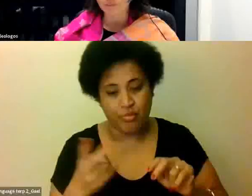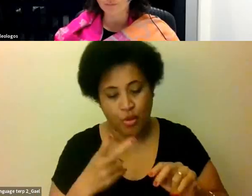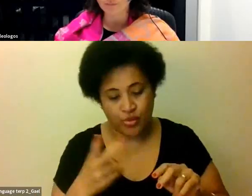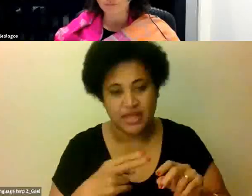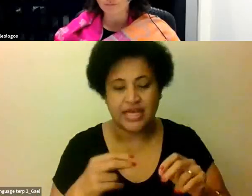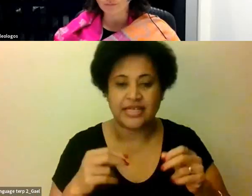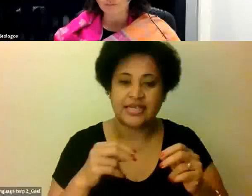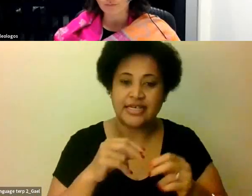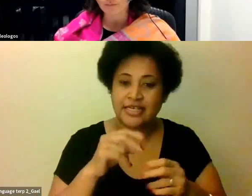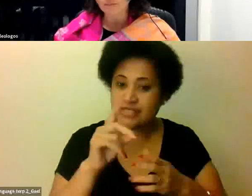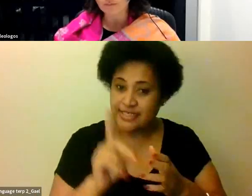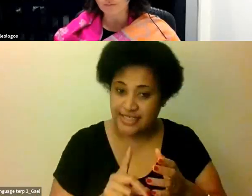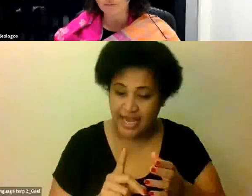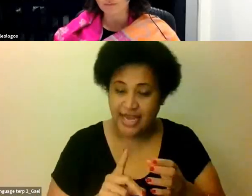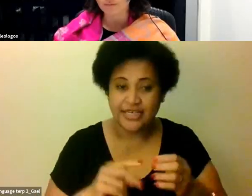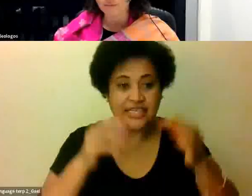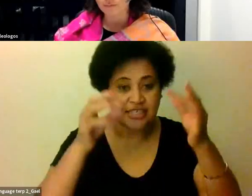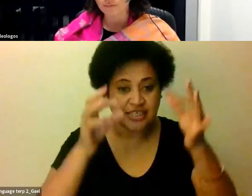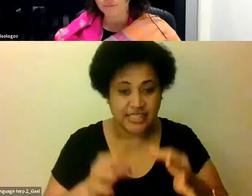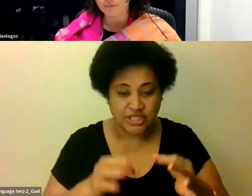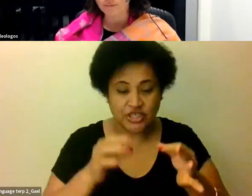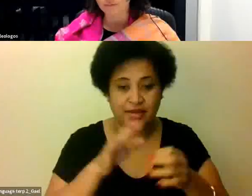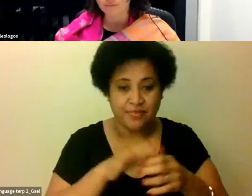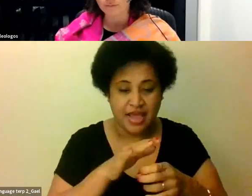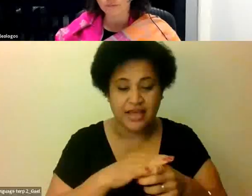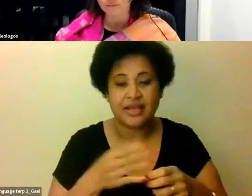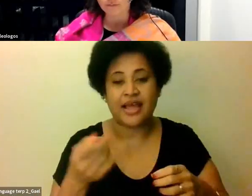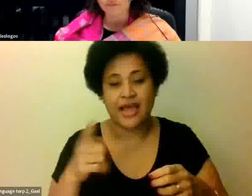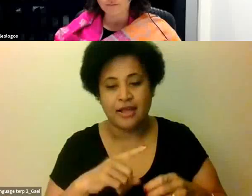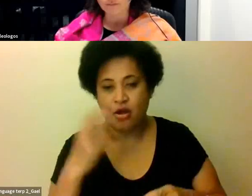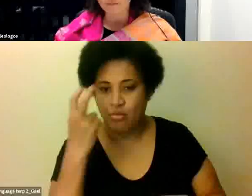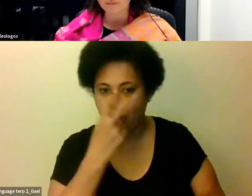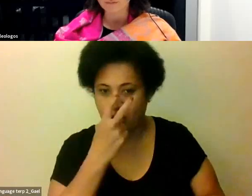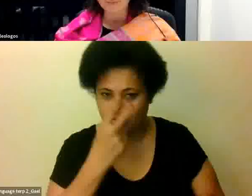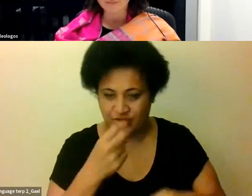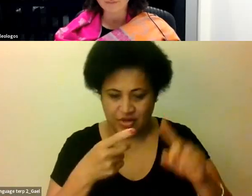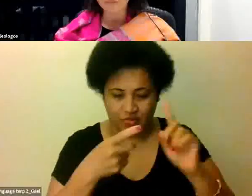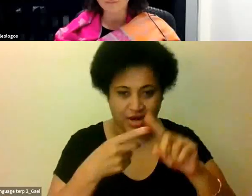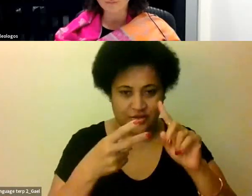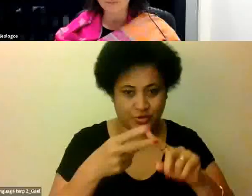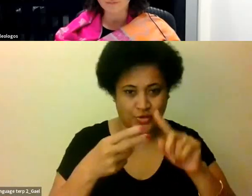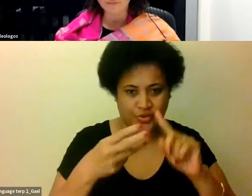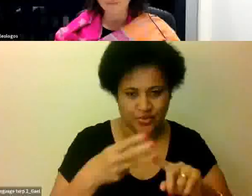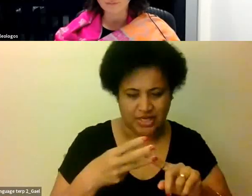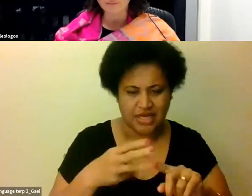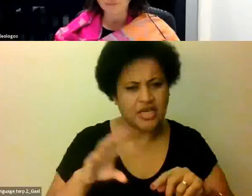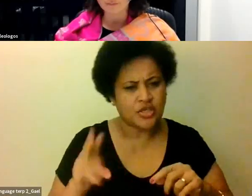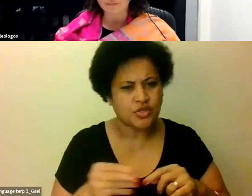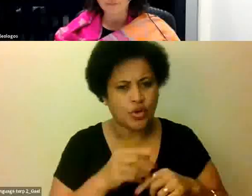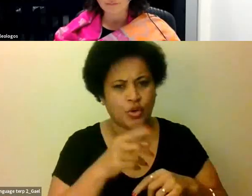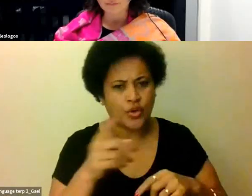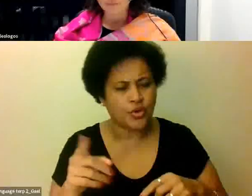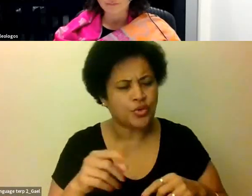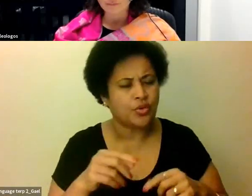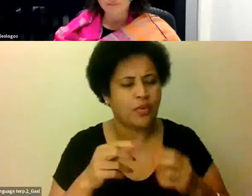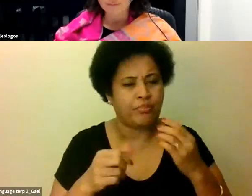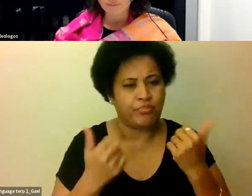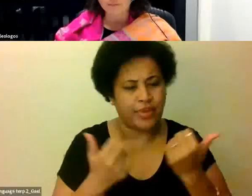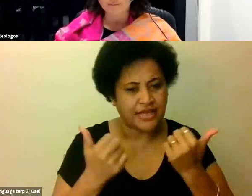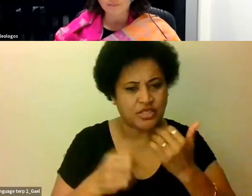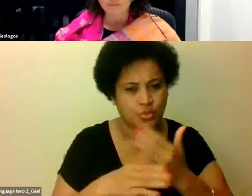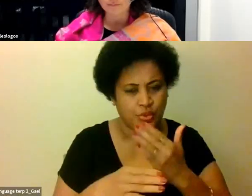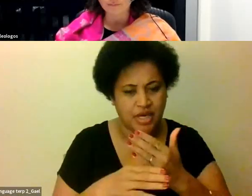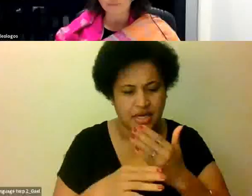and monitoring. Since a lot of the work that is being done on national strategies, policies,